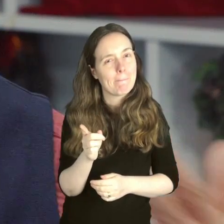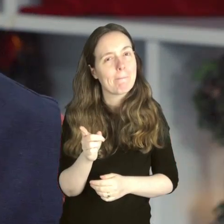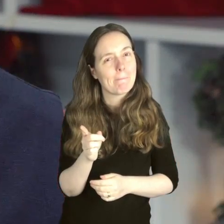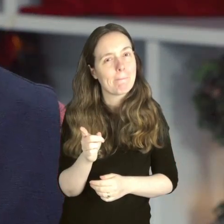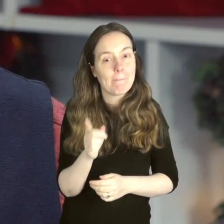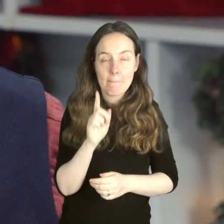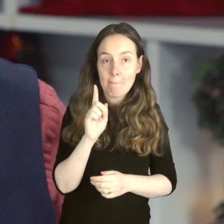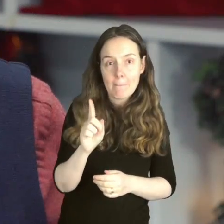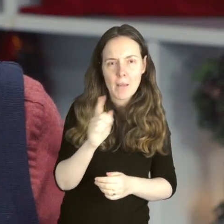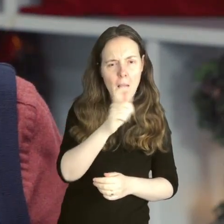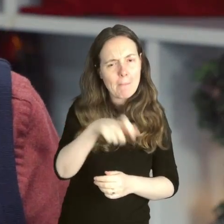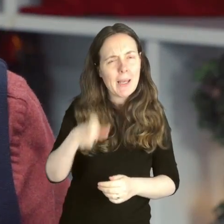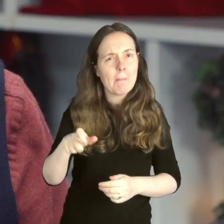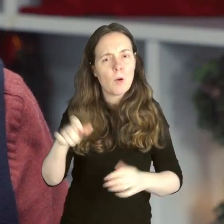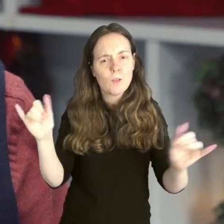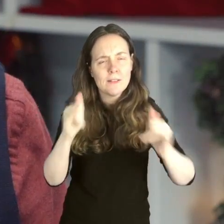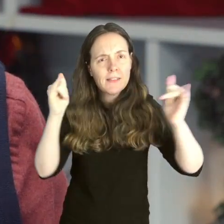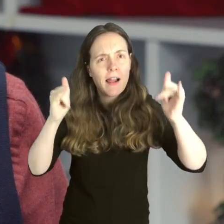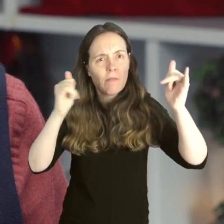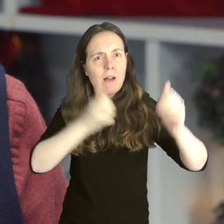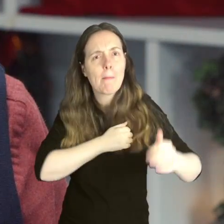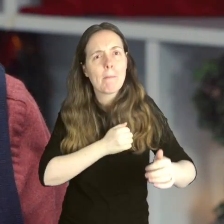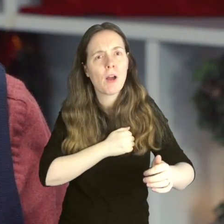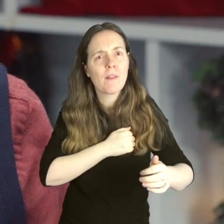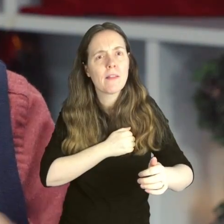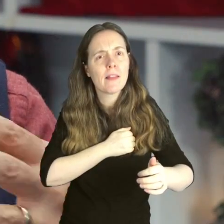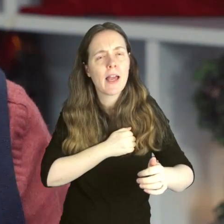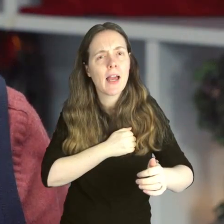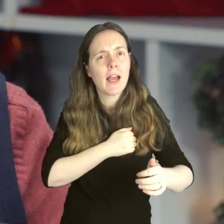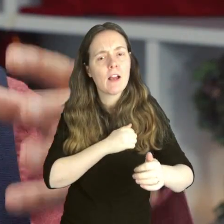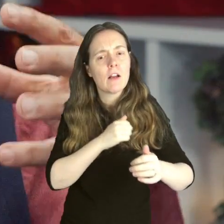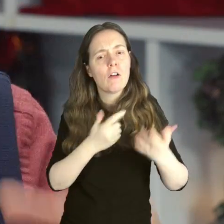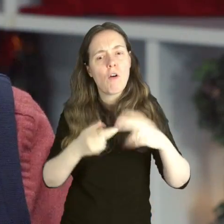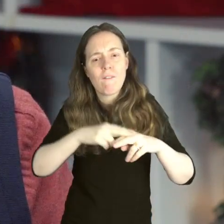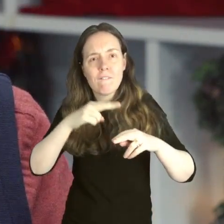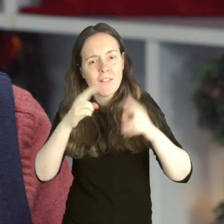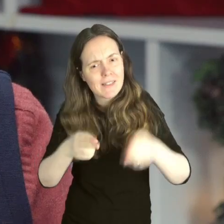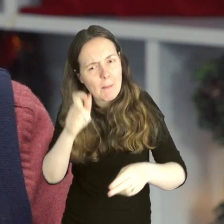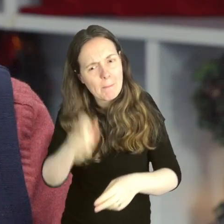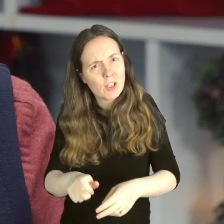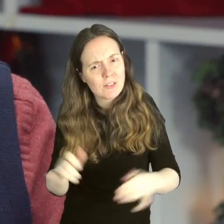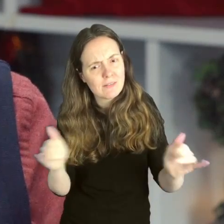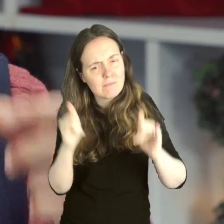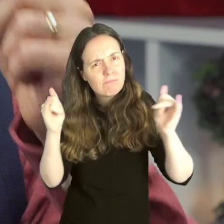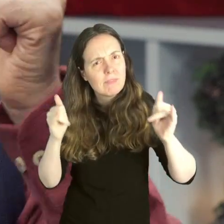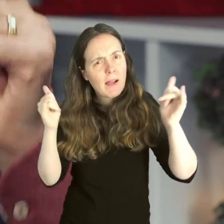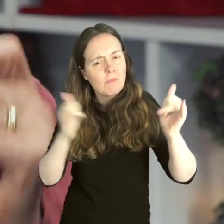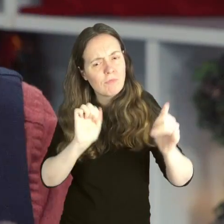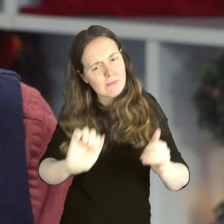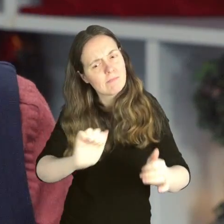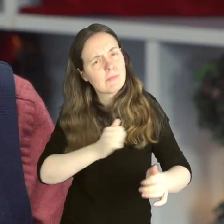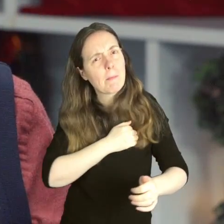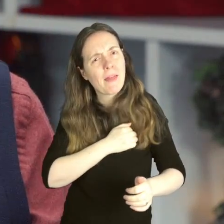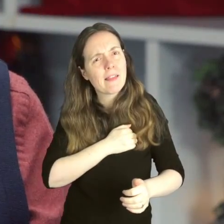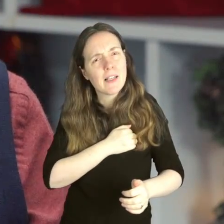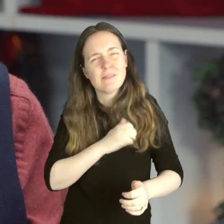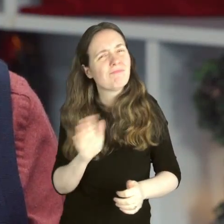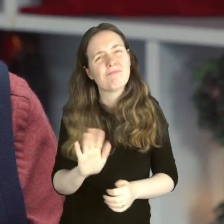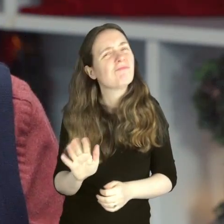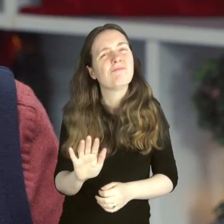But nobody celebrates the birthday of a dead person. It is